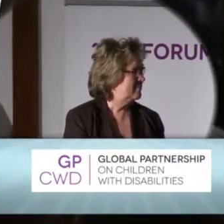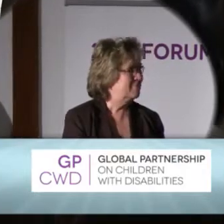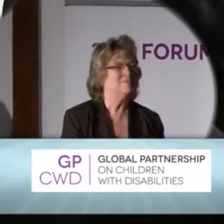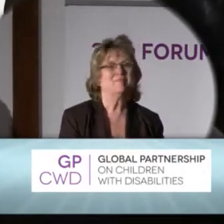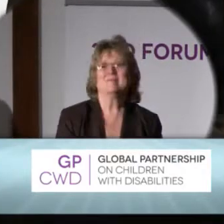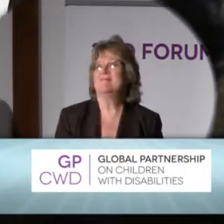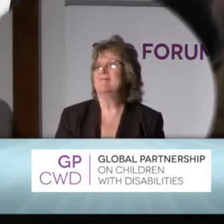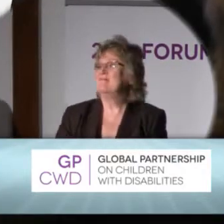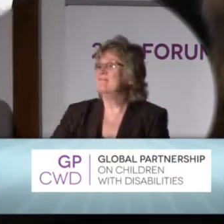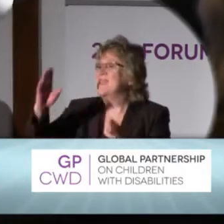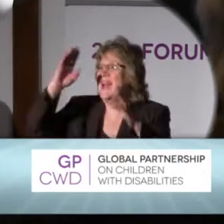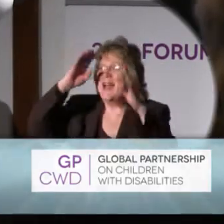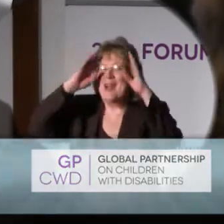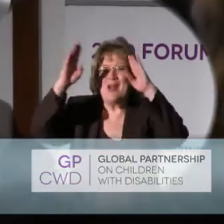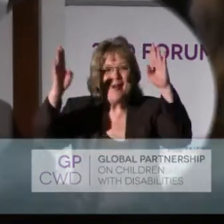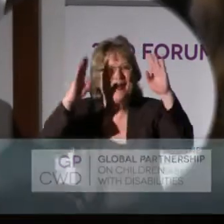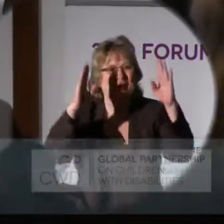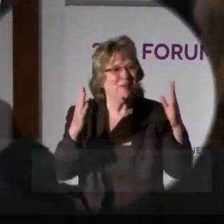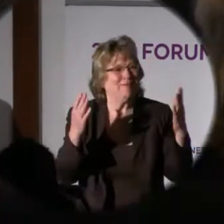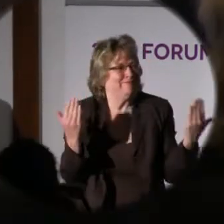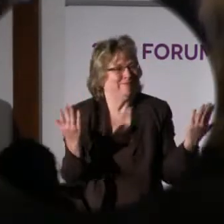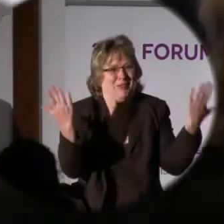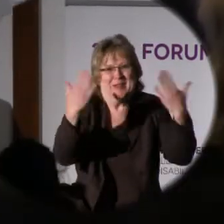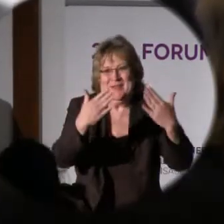Hello and good evening.